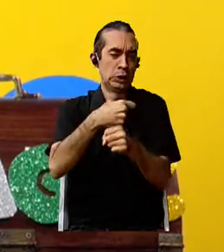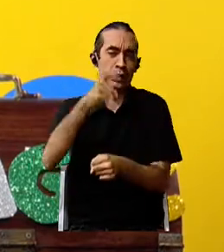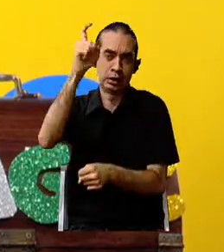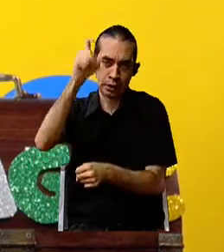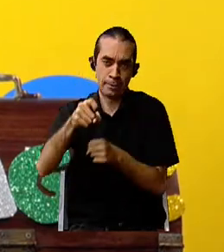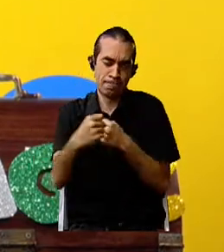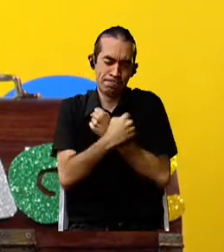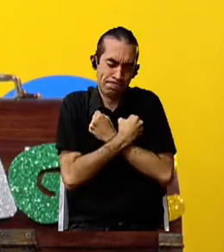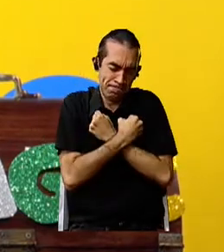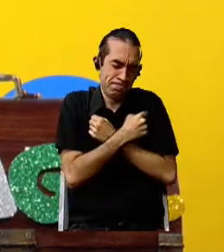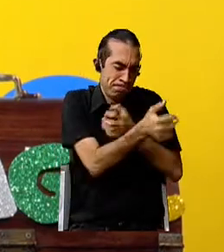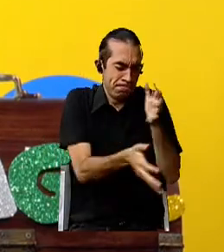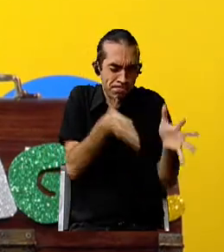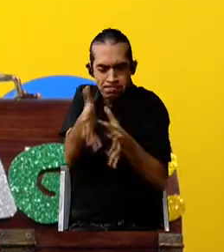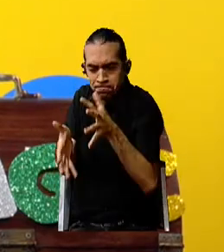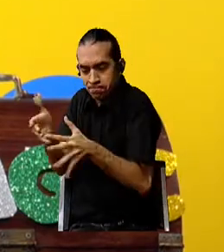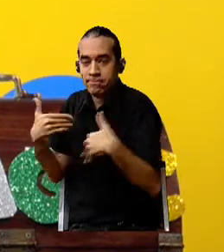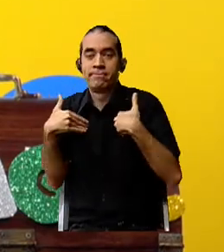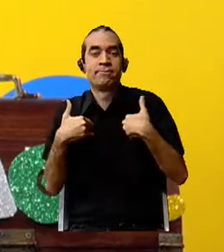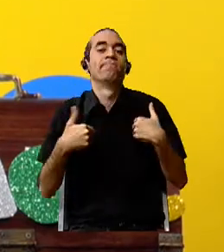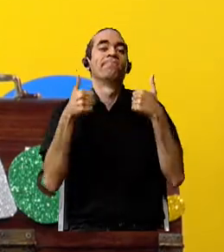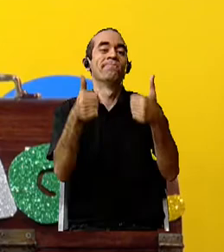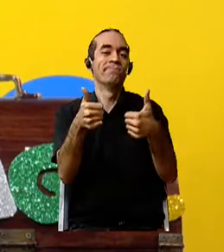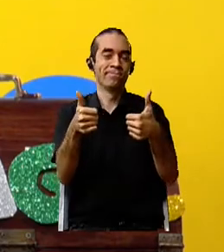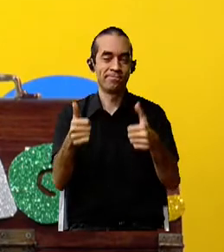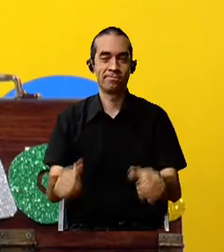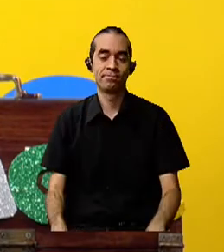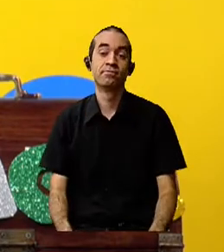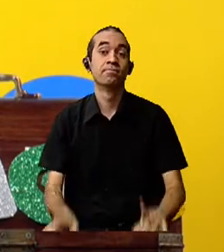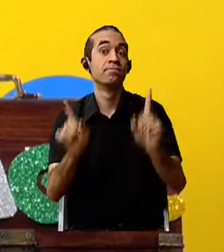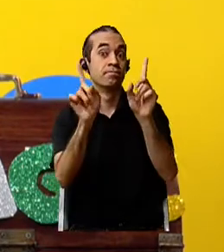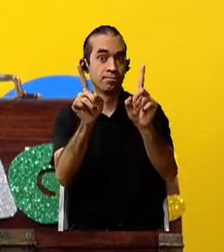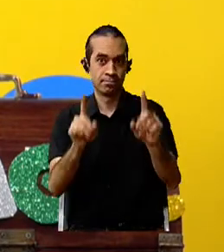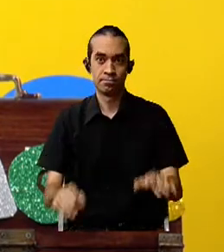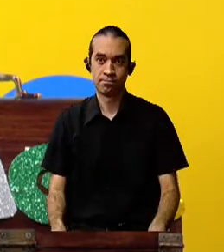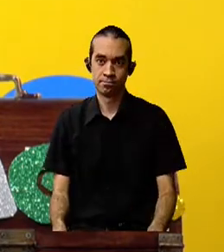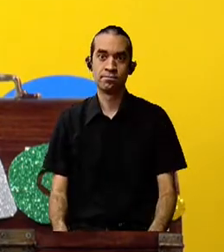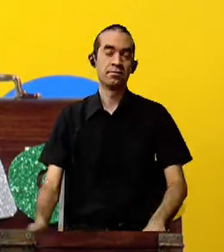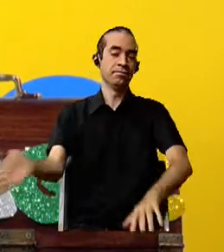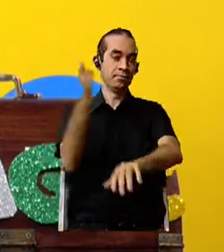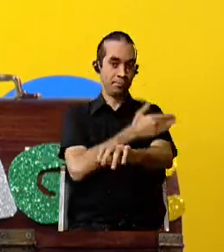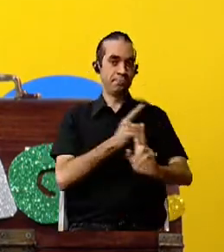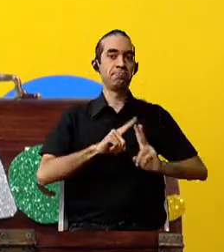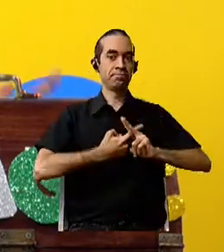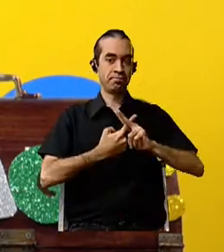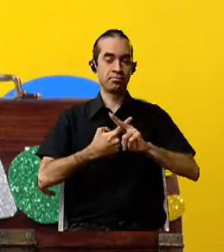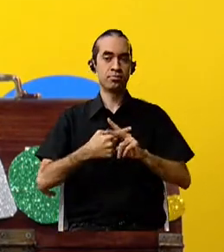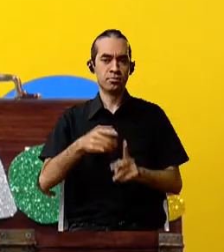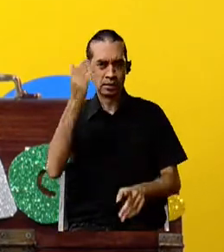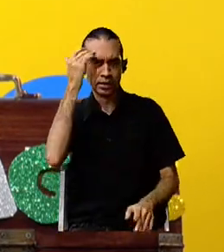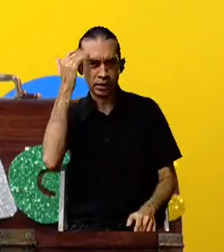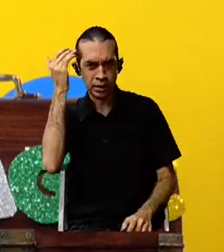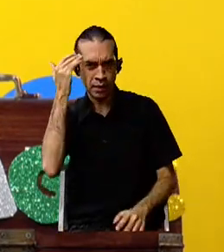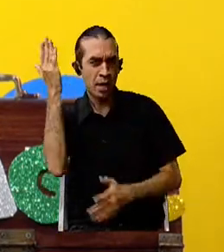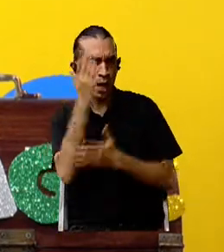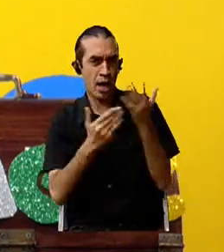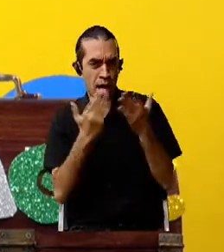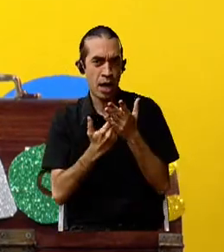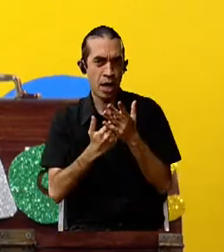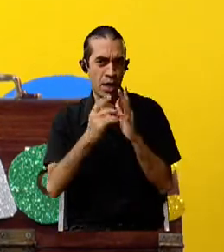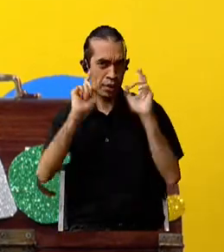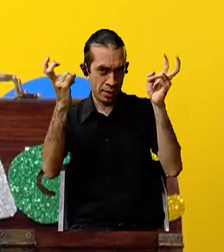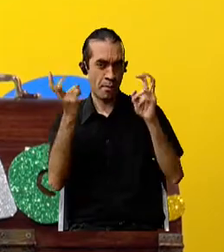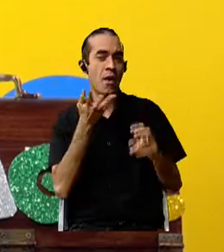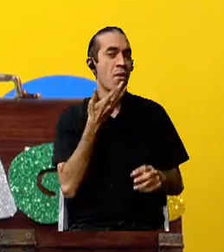love and take care of animals. Very good, Chuli. But before we start, Chuli, do you know something about colors